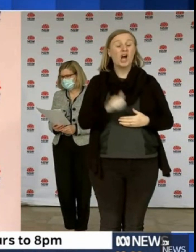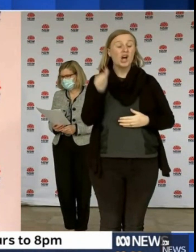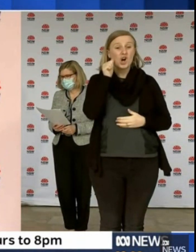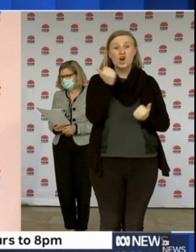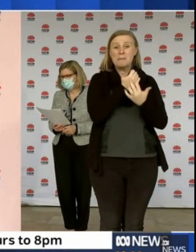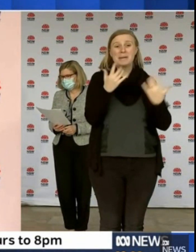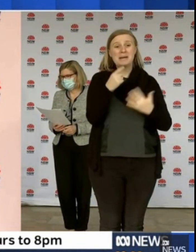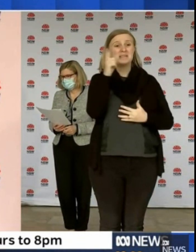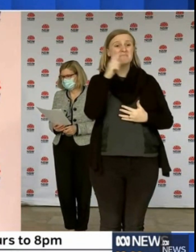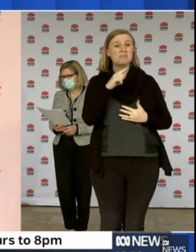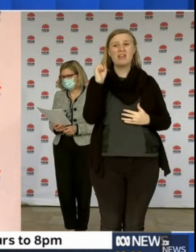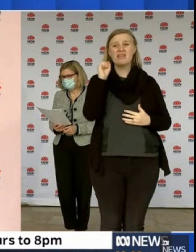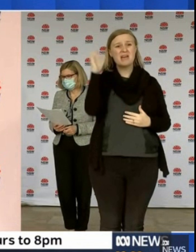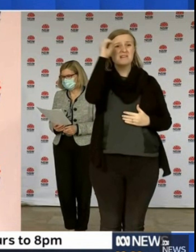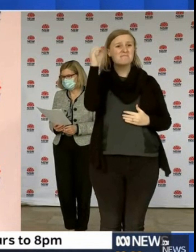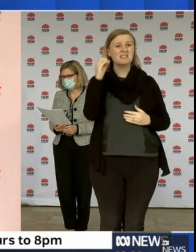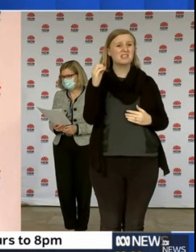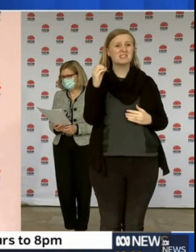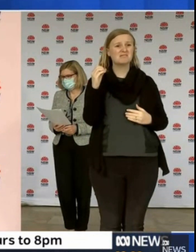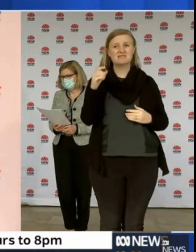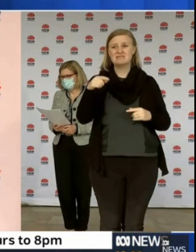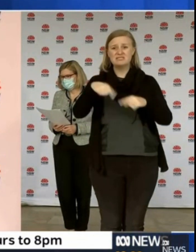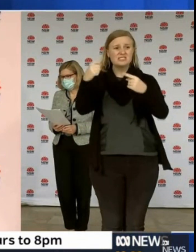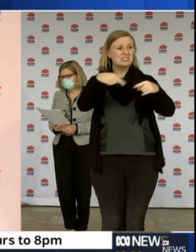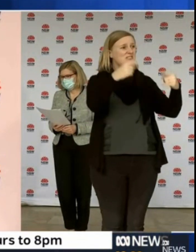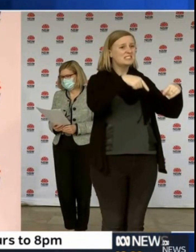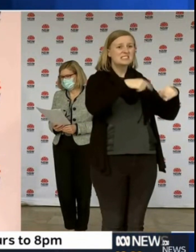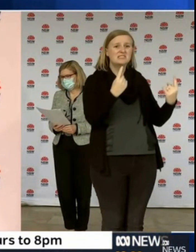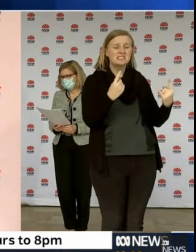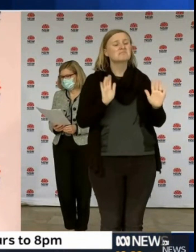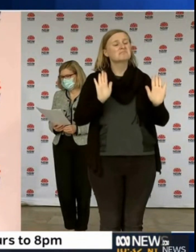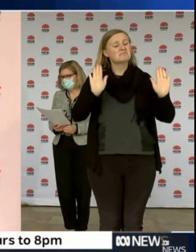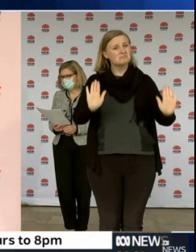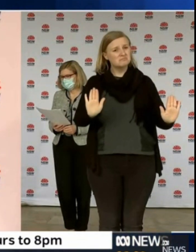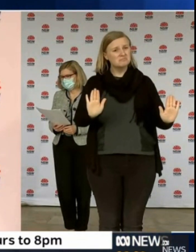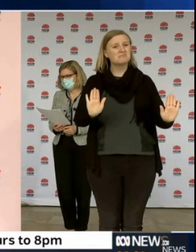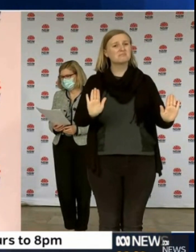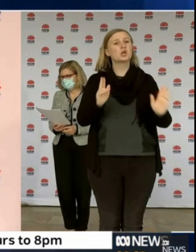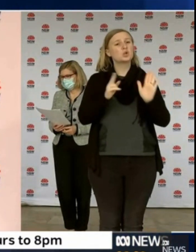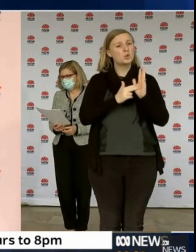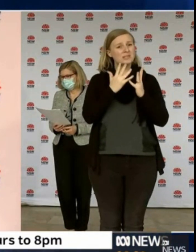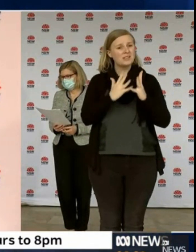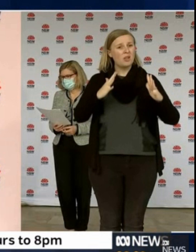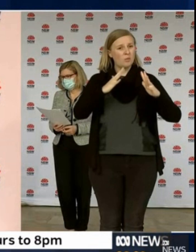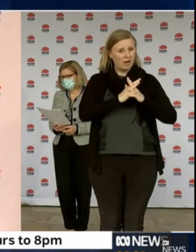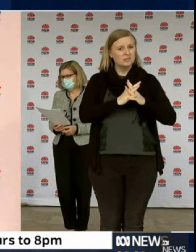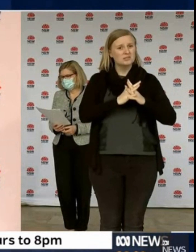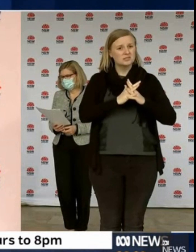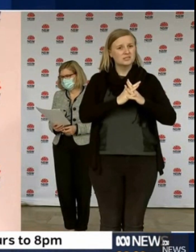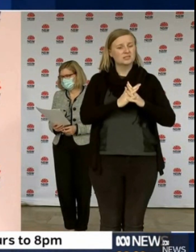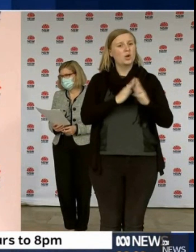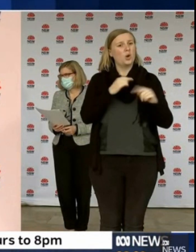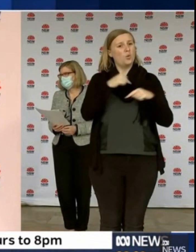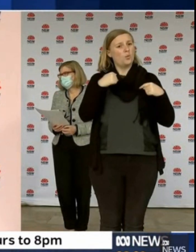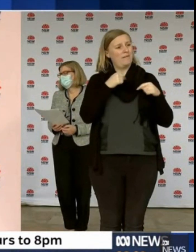times, everybody has an opinion. There are a lot of experts out there giving their opinion on what may or may not be the case. Please know that what has served New South